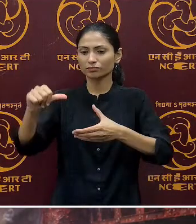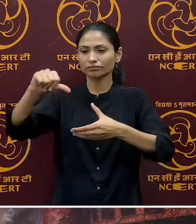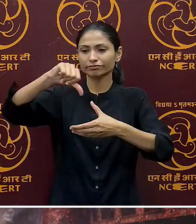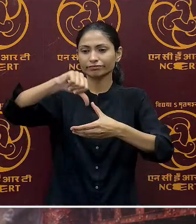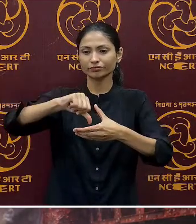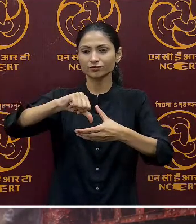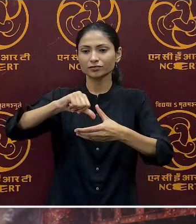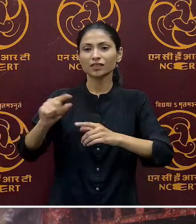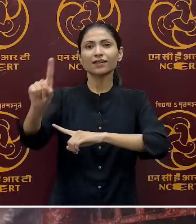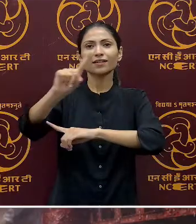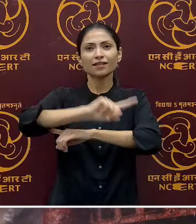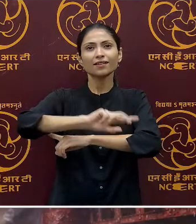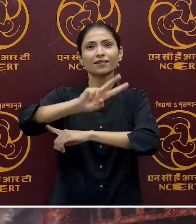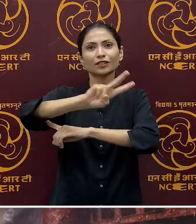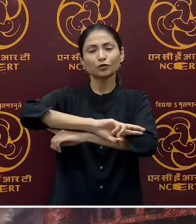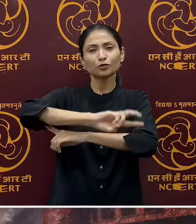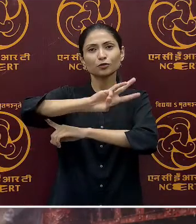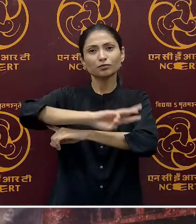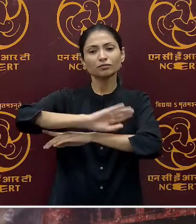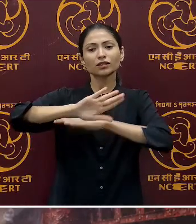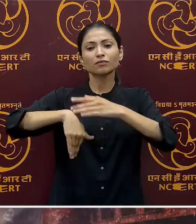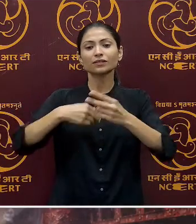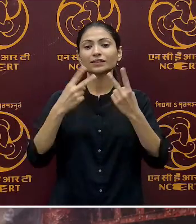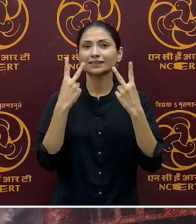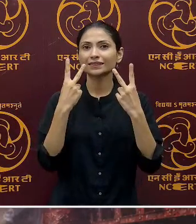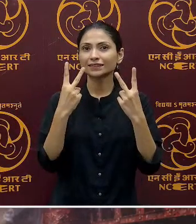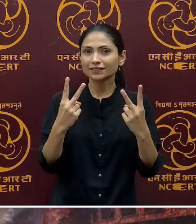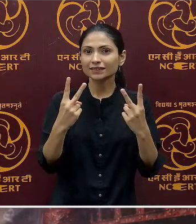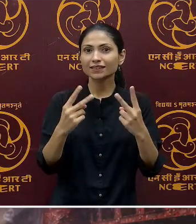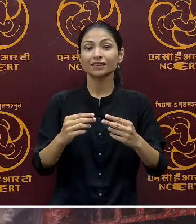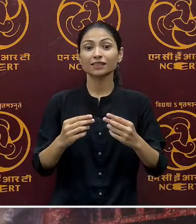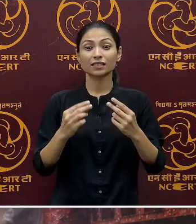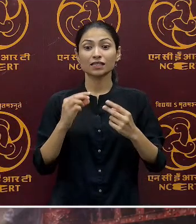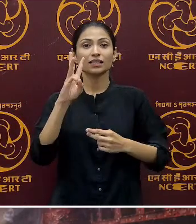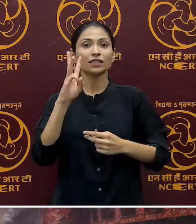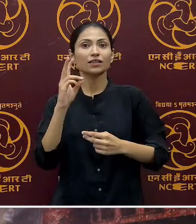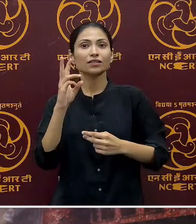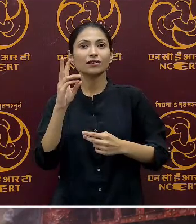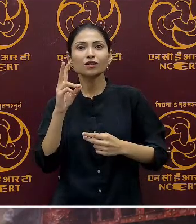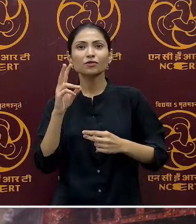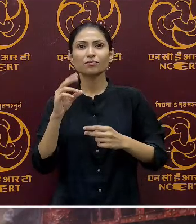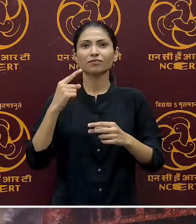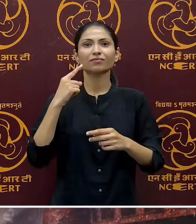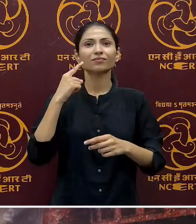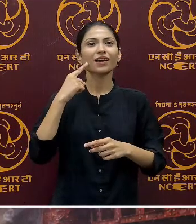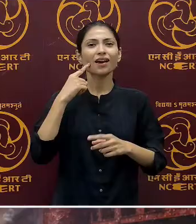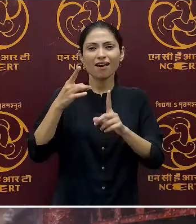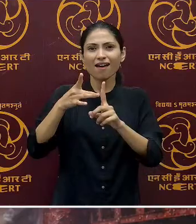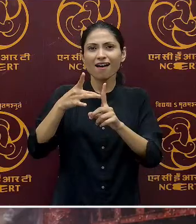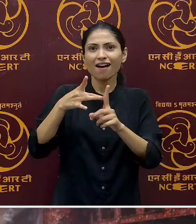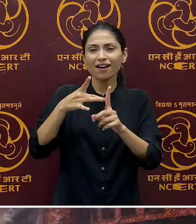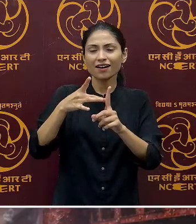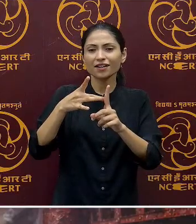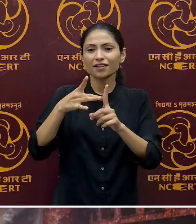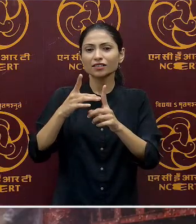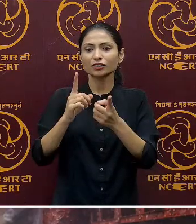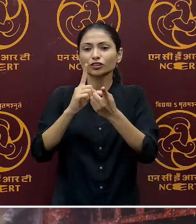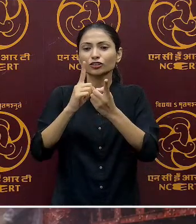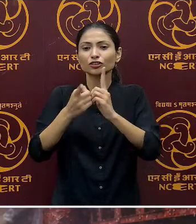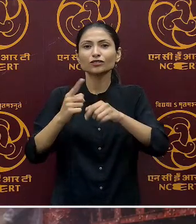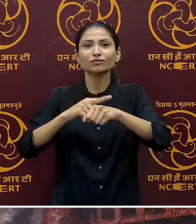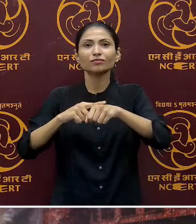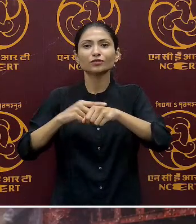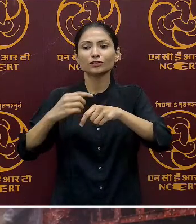see that in the third jar iron nail get corroded. I'll check it again,